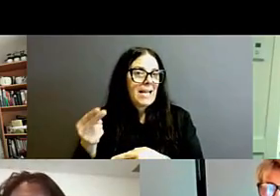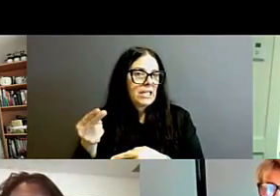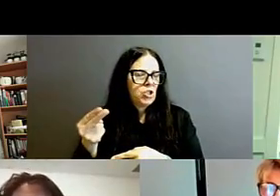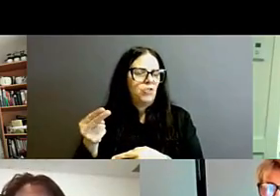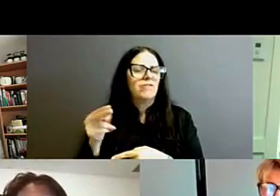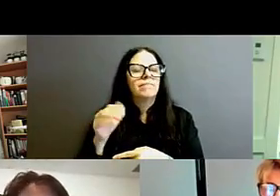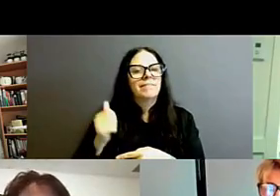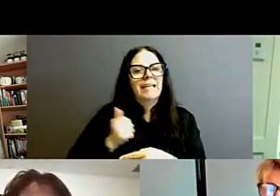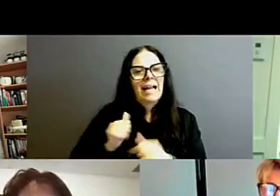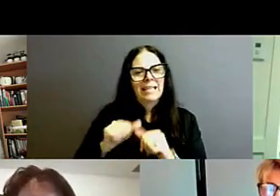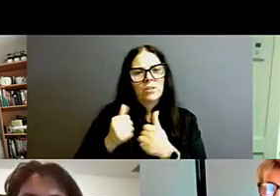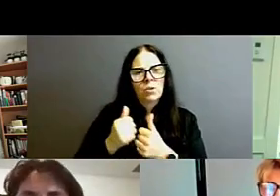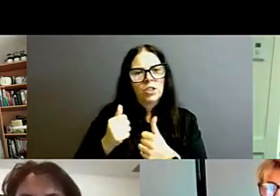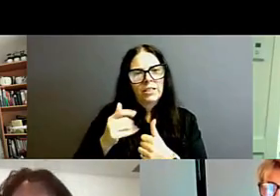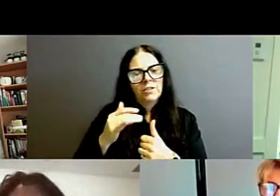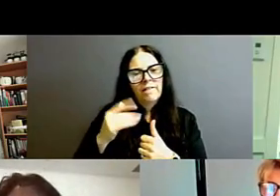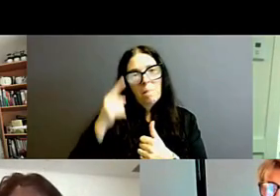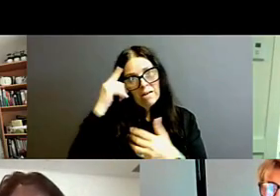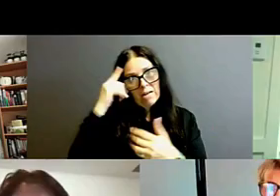to,